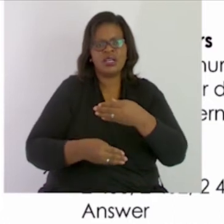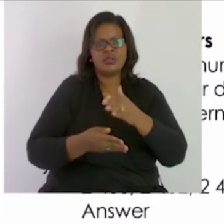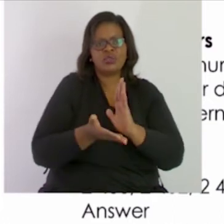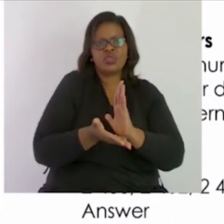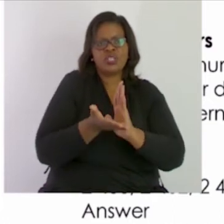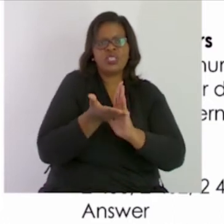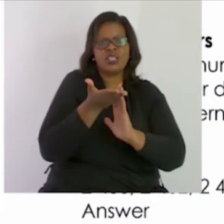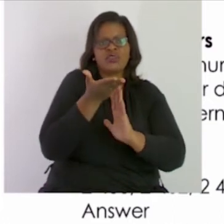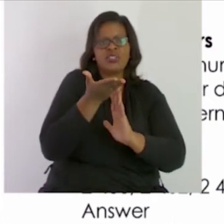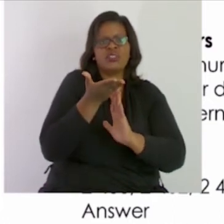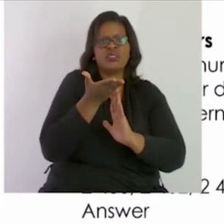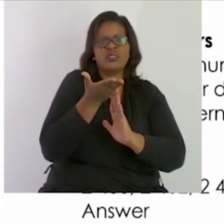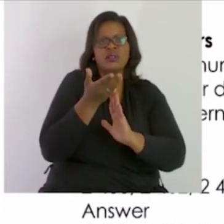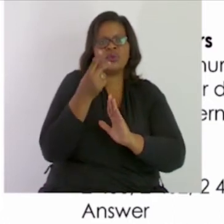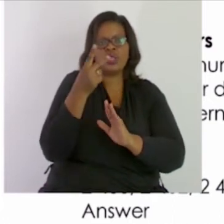The third number is now